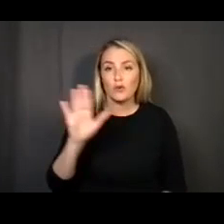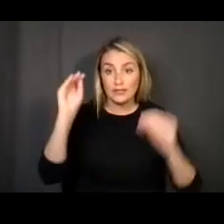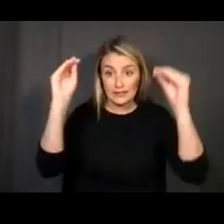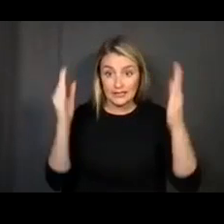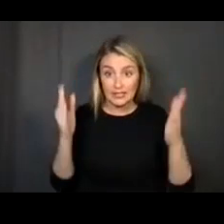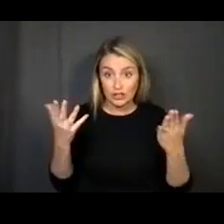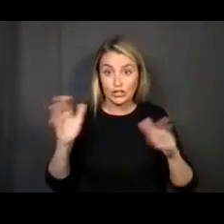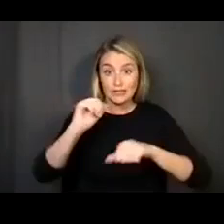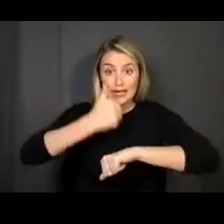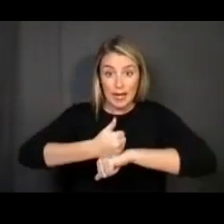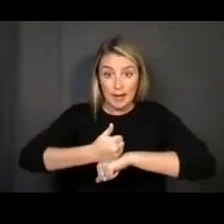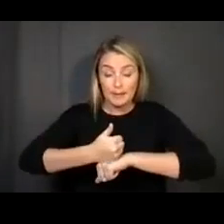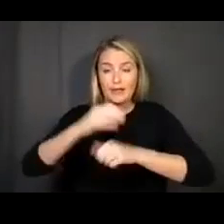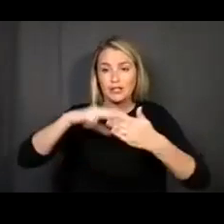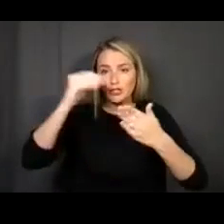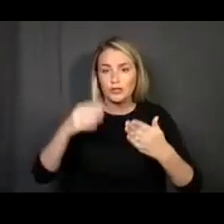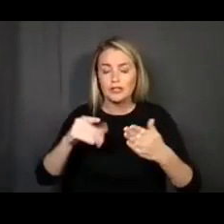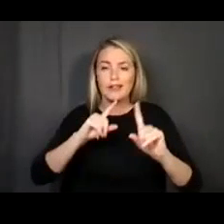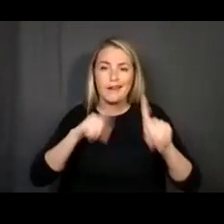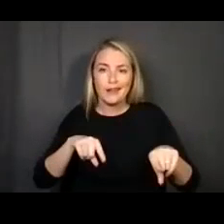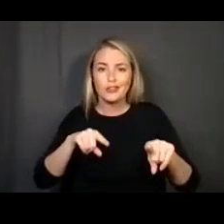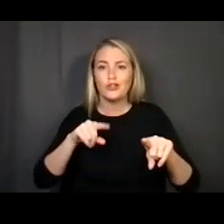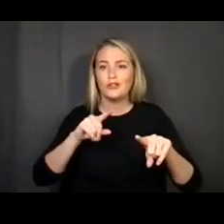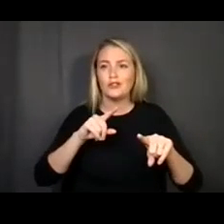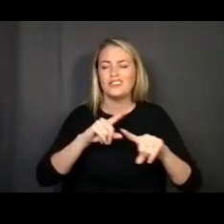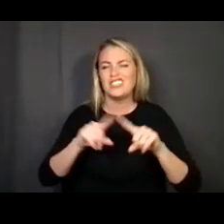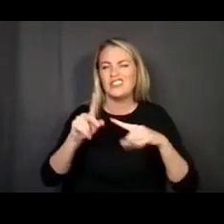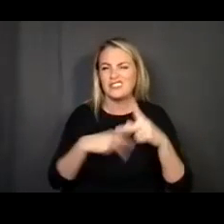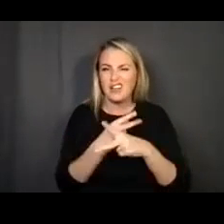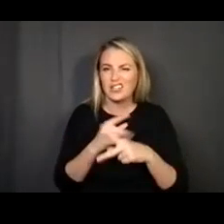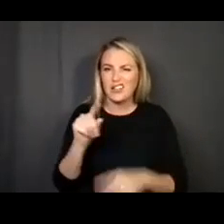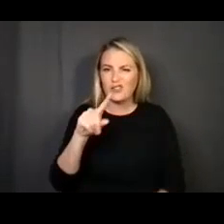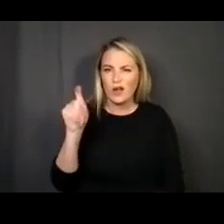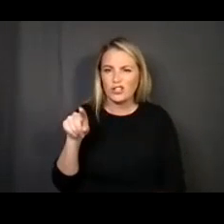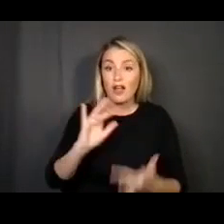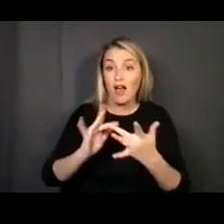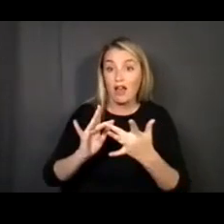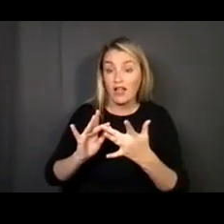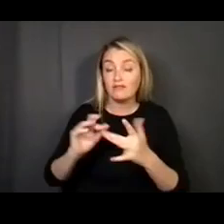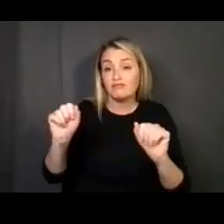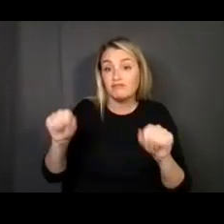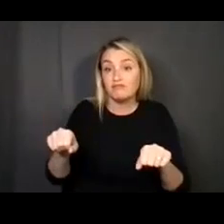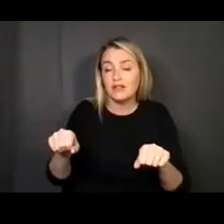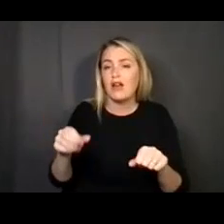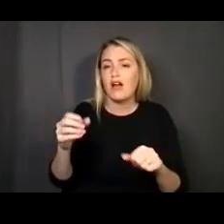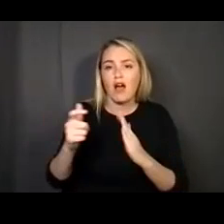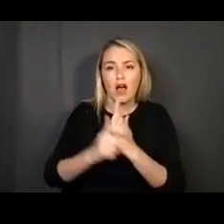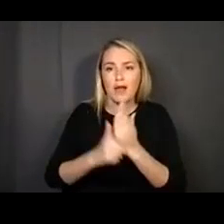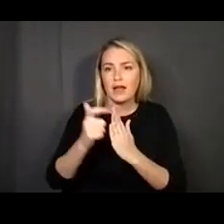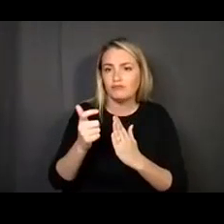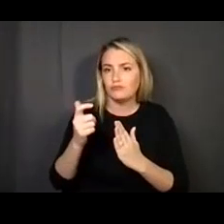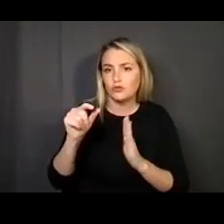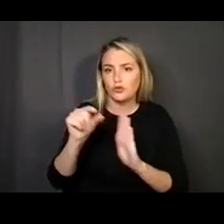up that students can answer a variety of different kinds of questions online, and they're automatically graded